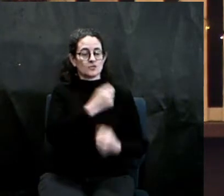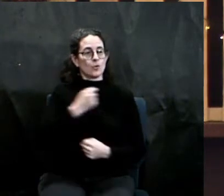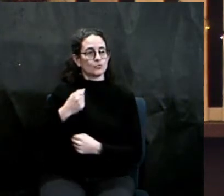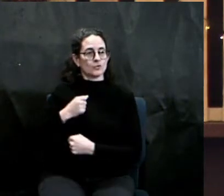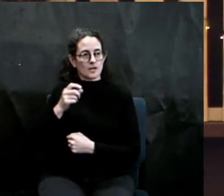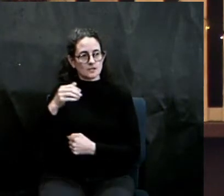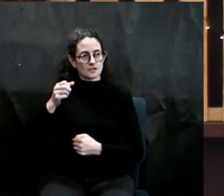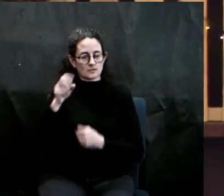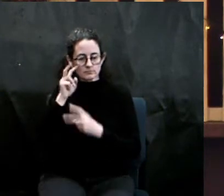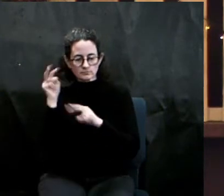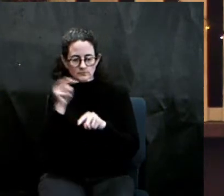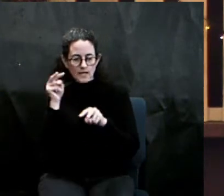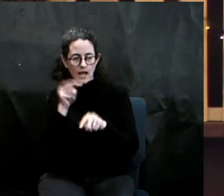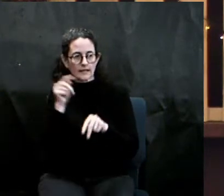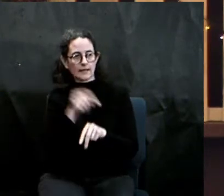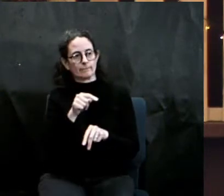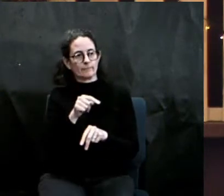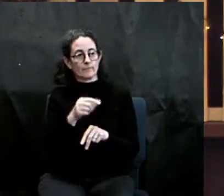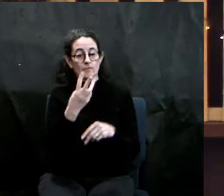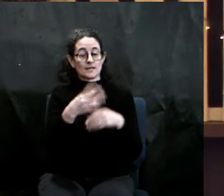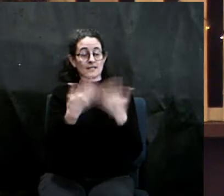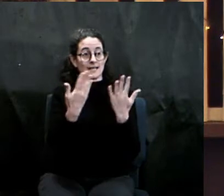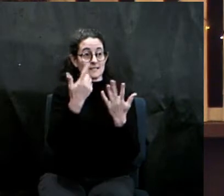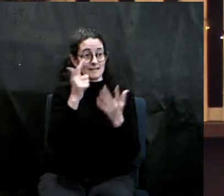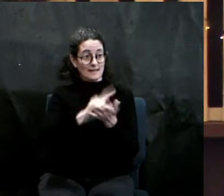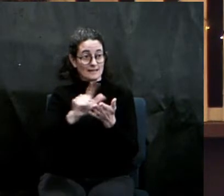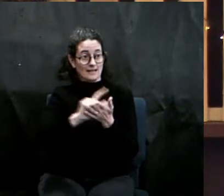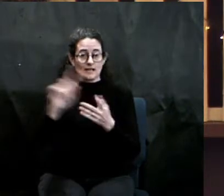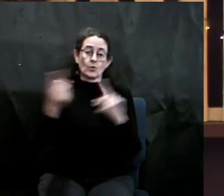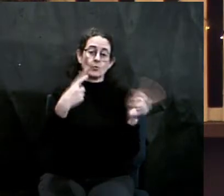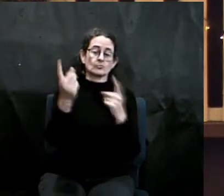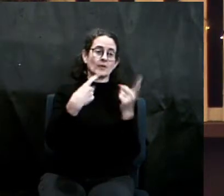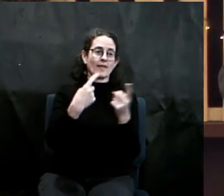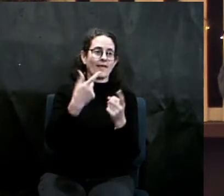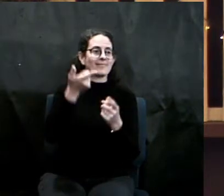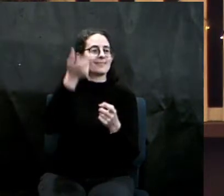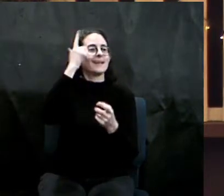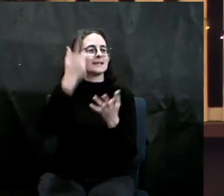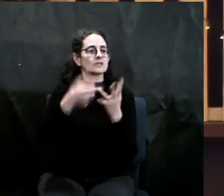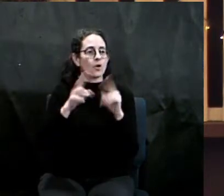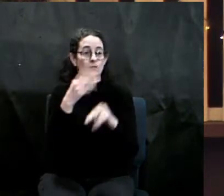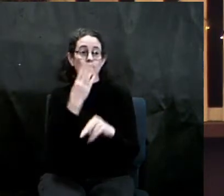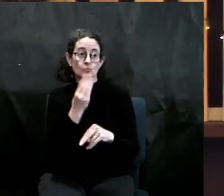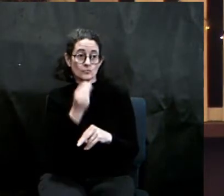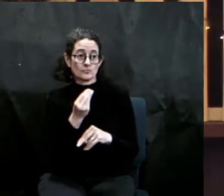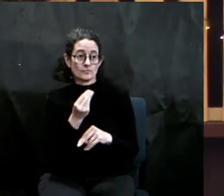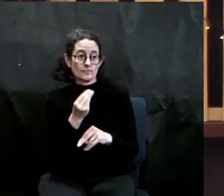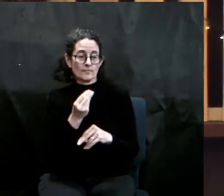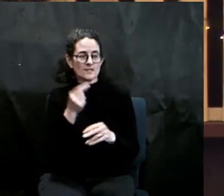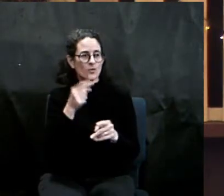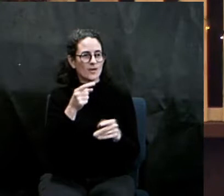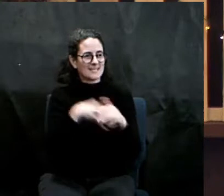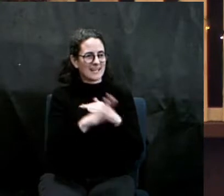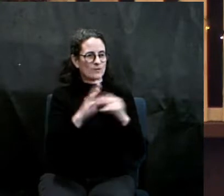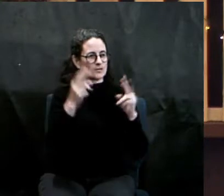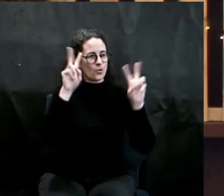the leaders of the Jews. When Paul arrives in Rome, he is placed under house arrest. In other words, he's staying in his own place, but he's